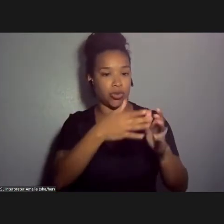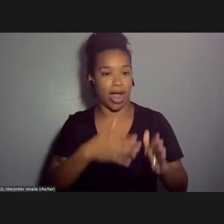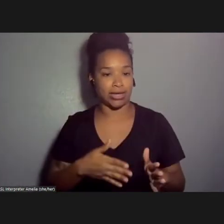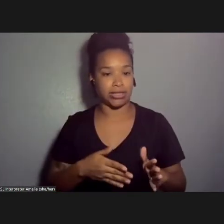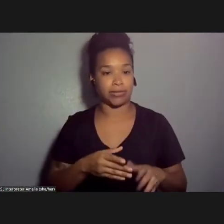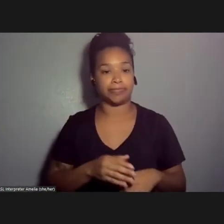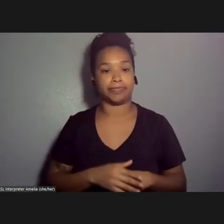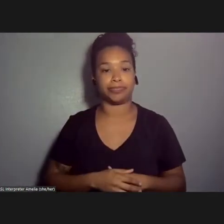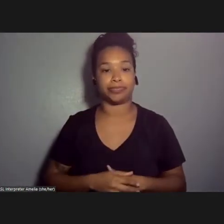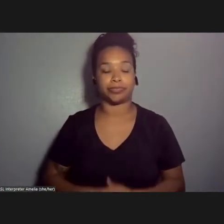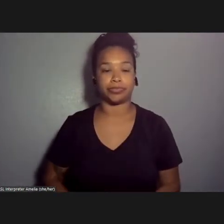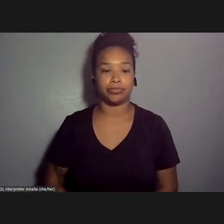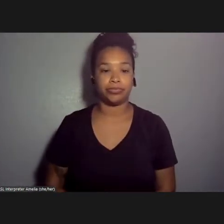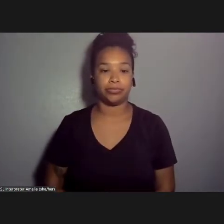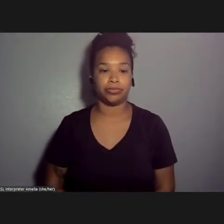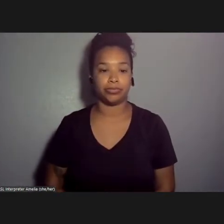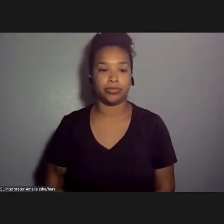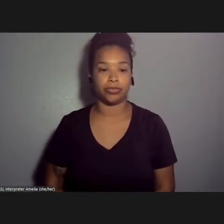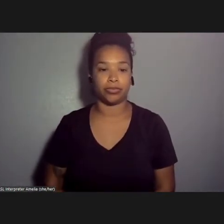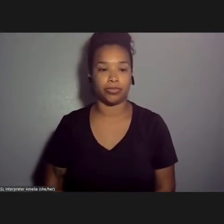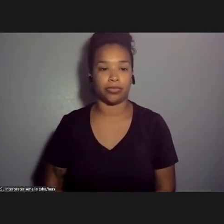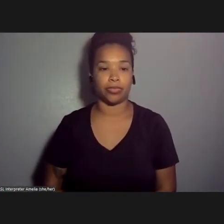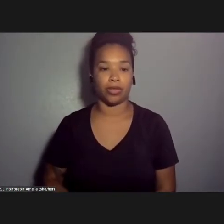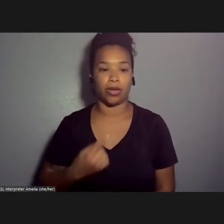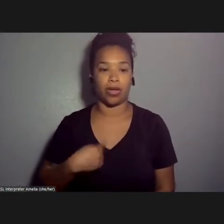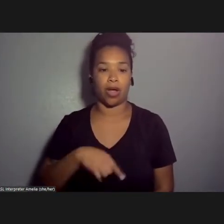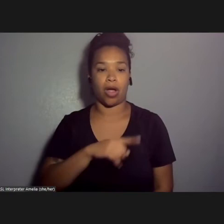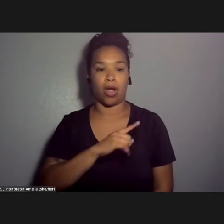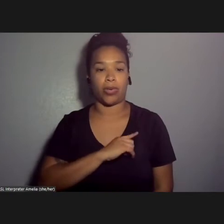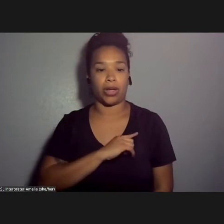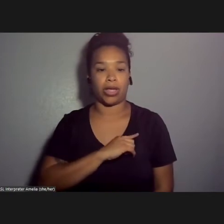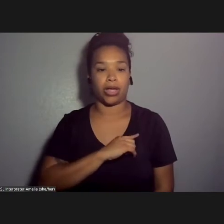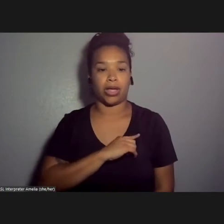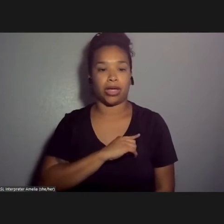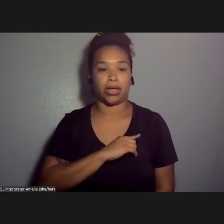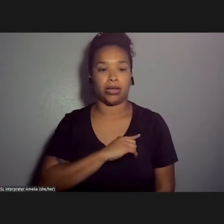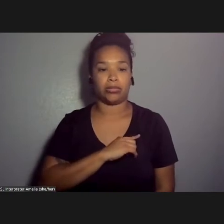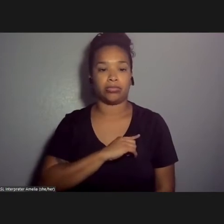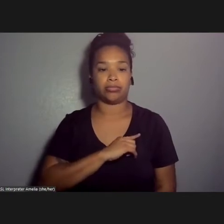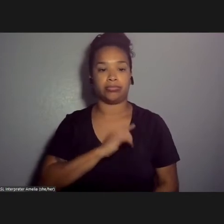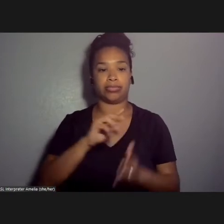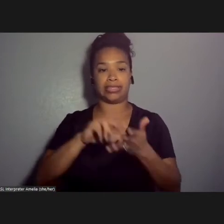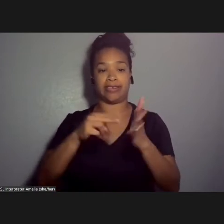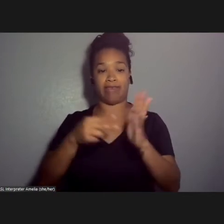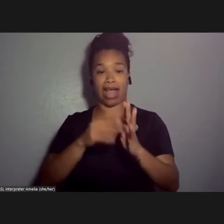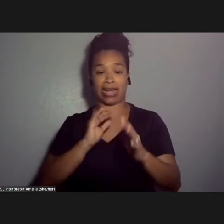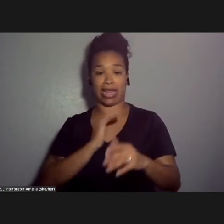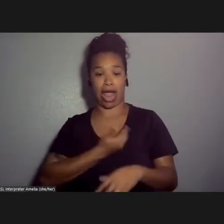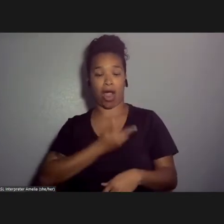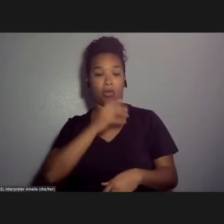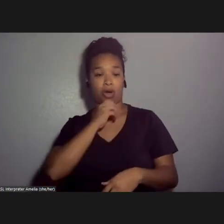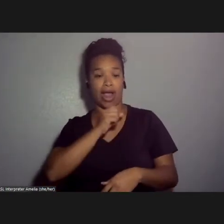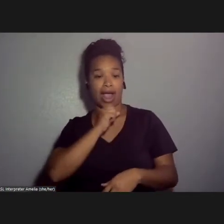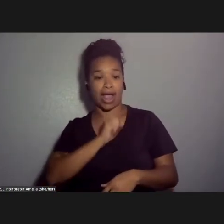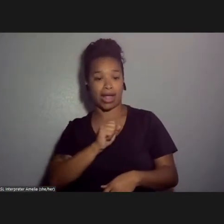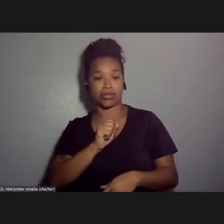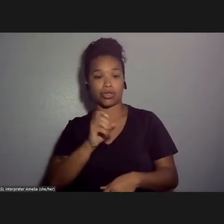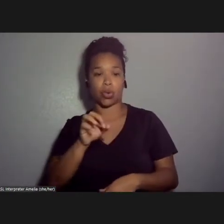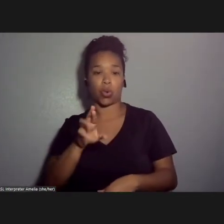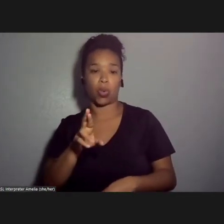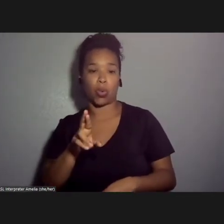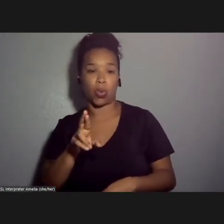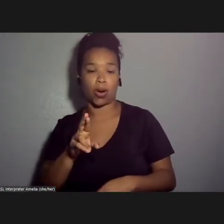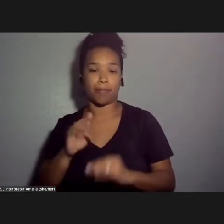we tractors hauling the old guard forward? Are we defining our age or merely maintaining the status